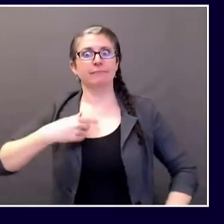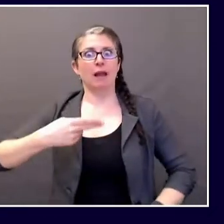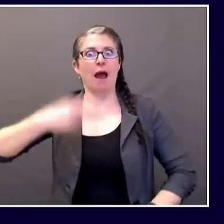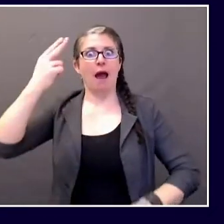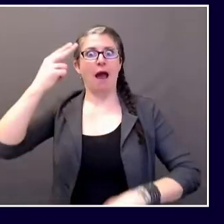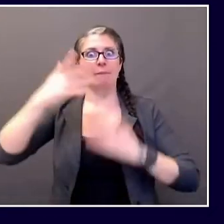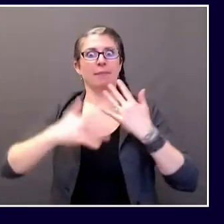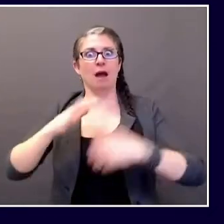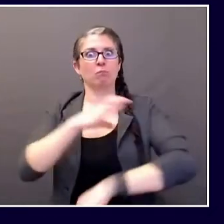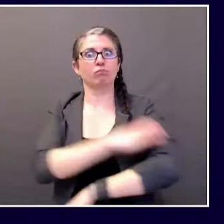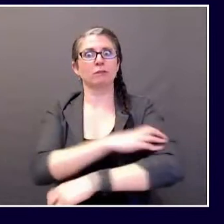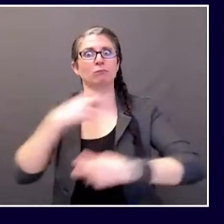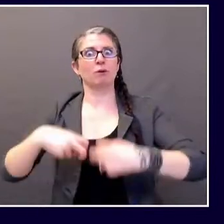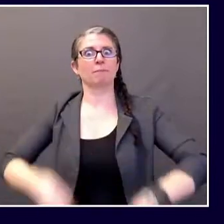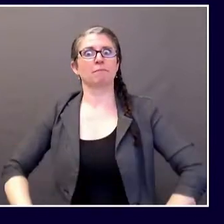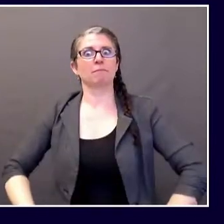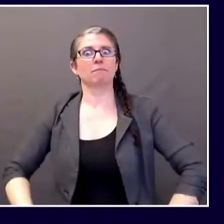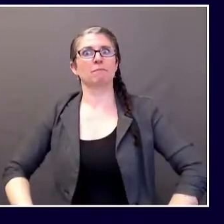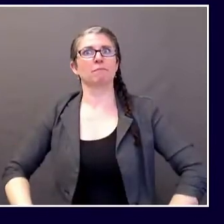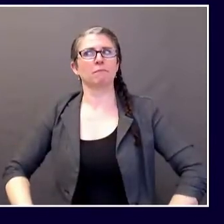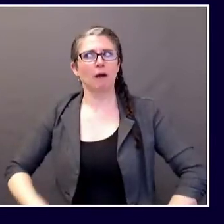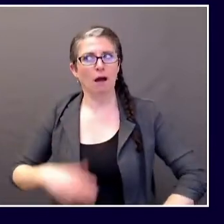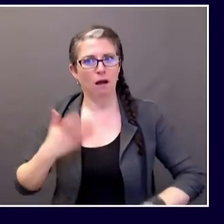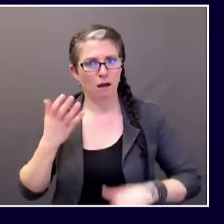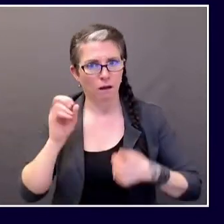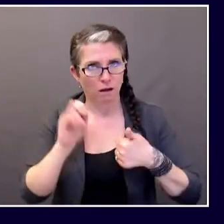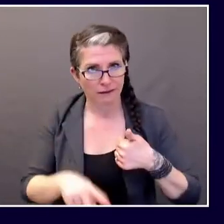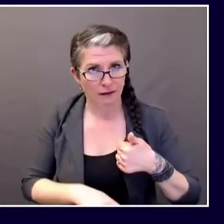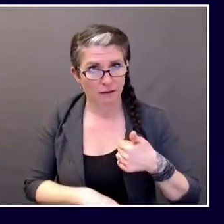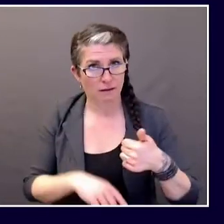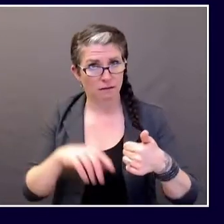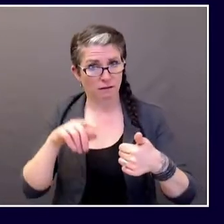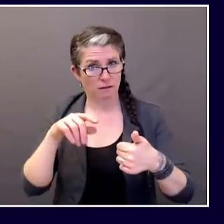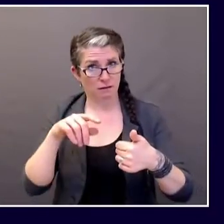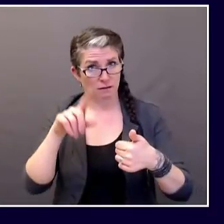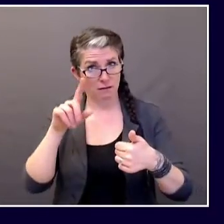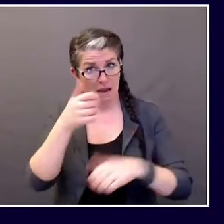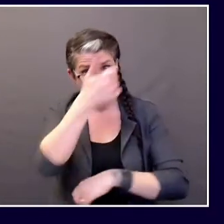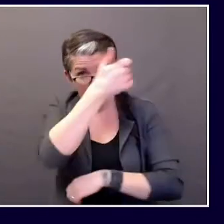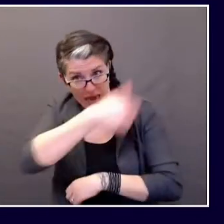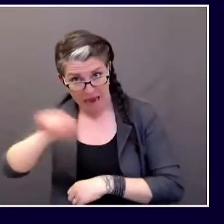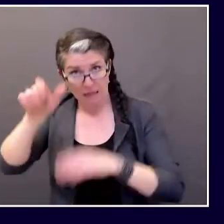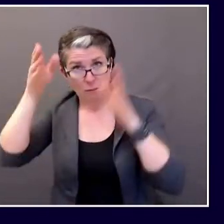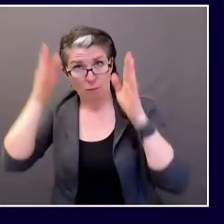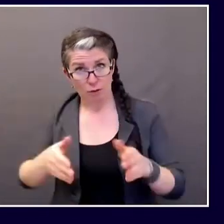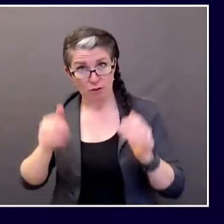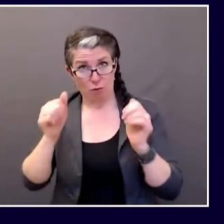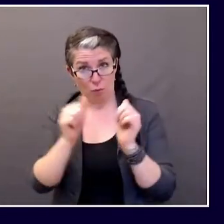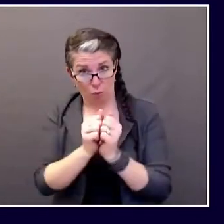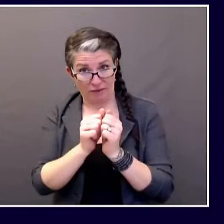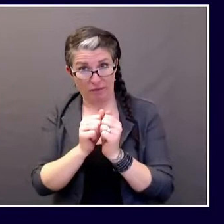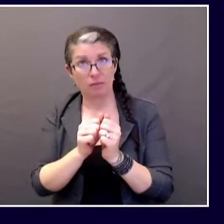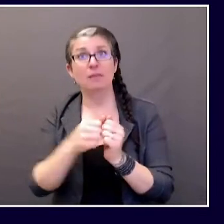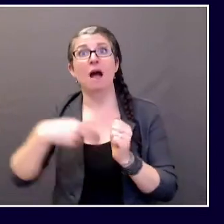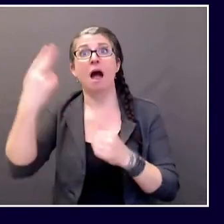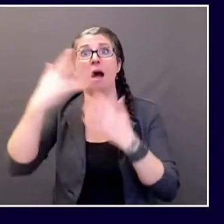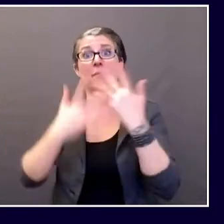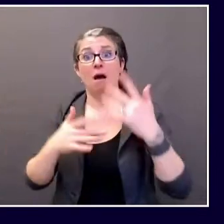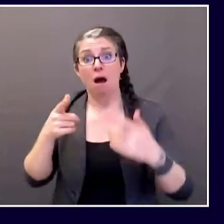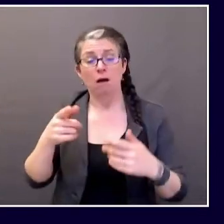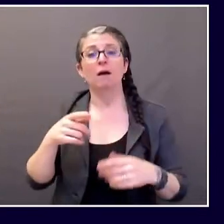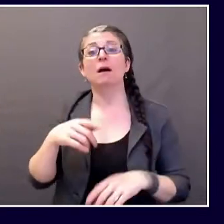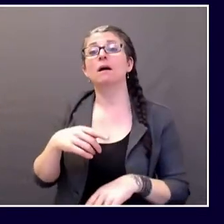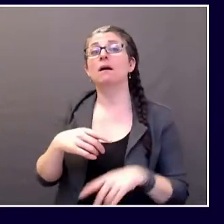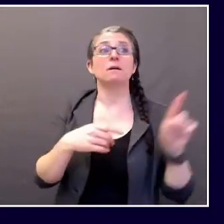hypertension? If someone is religious about taking their medication for their hypertension, and it's well controlled, does that still count? And they've had